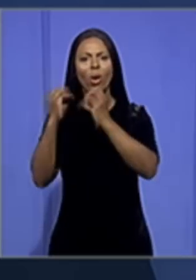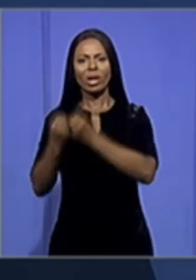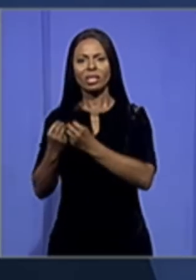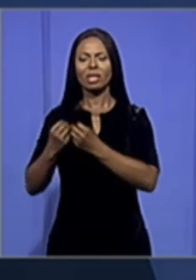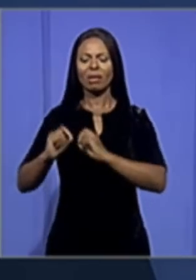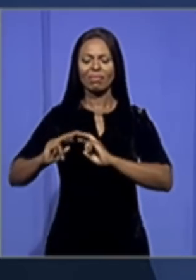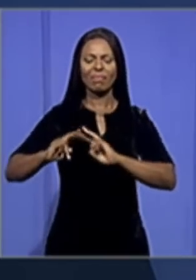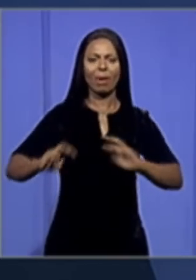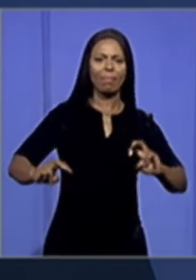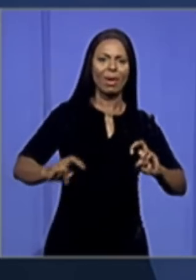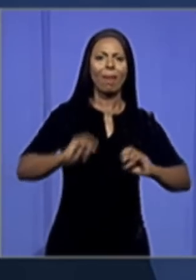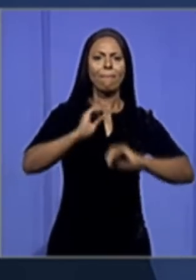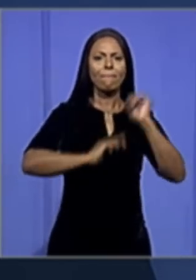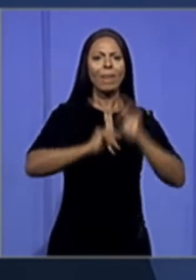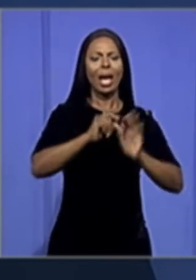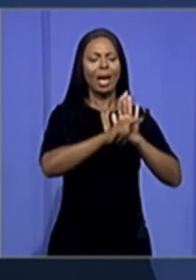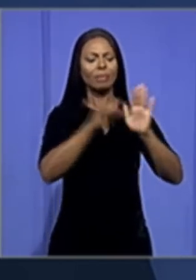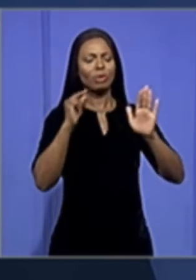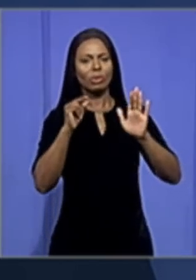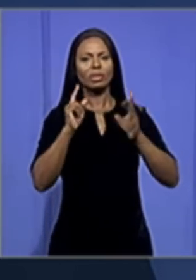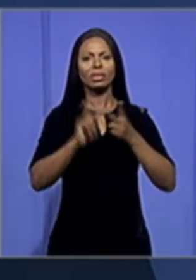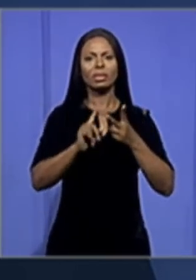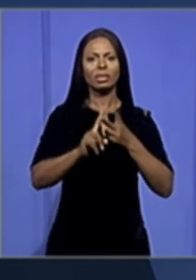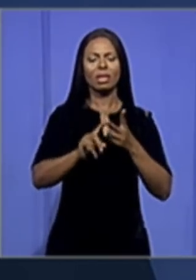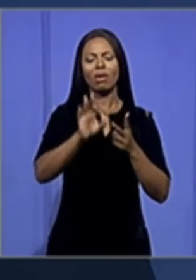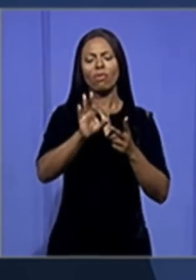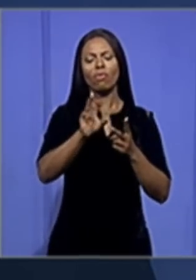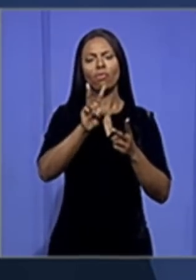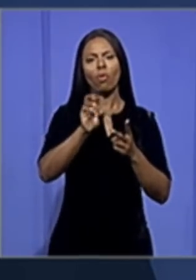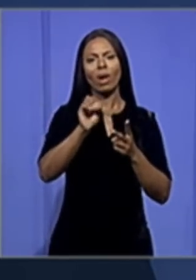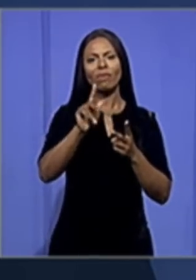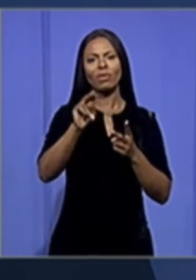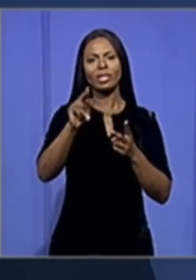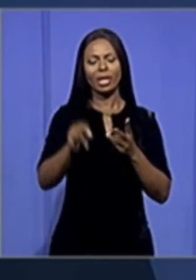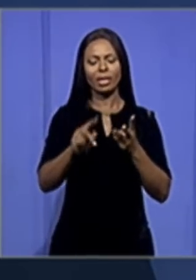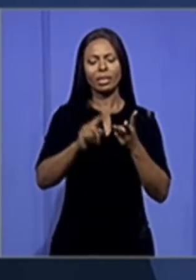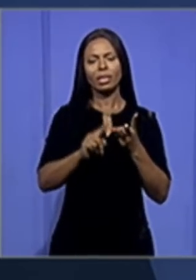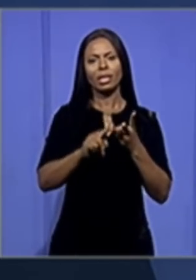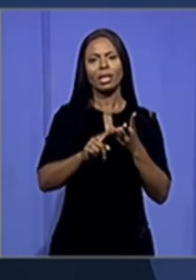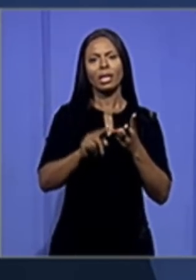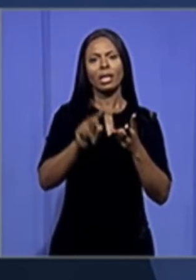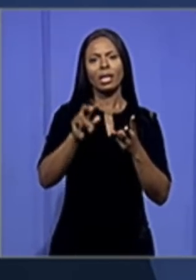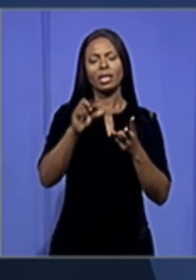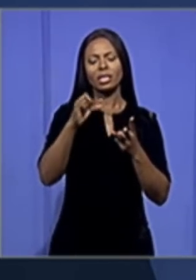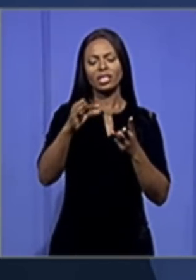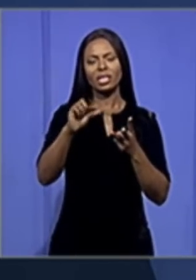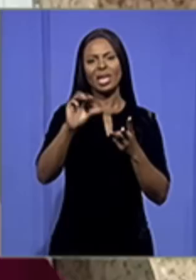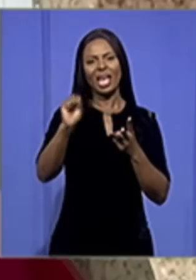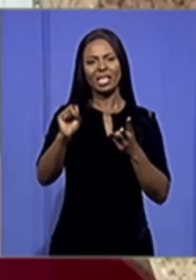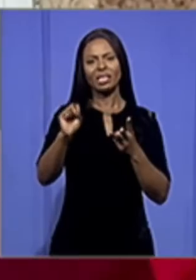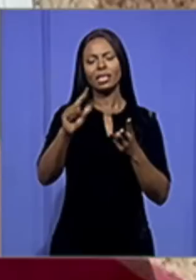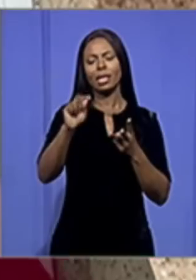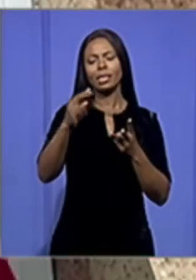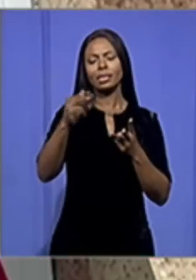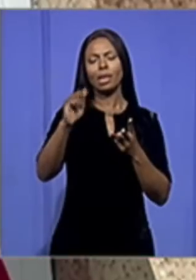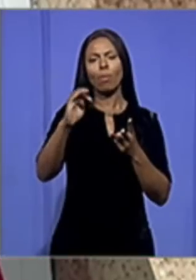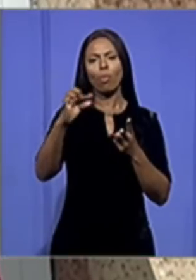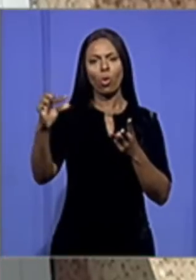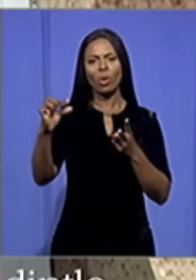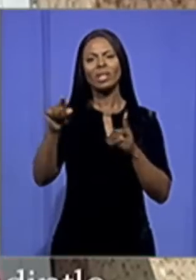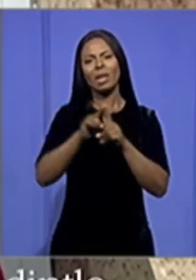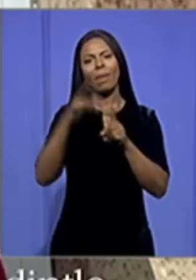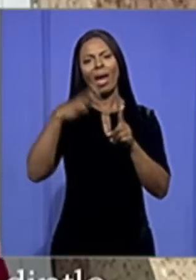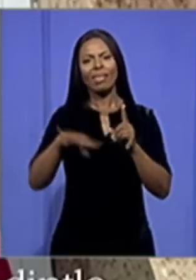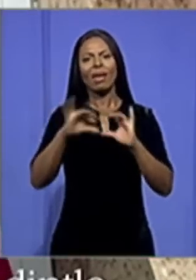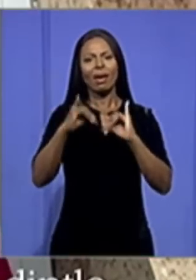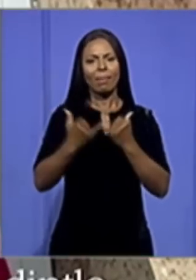asbestos contract, Vogelfontein, the G hostel in Tabong, amongst many others. 600